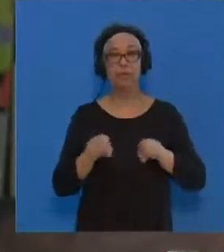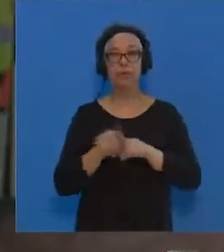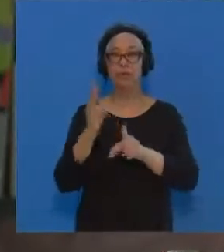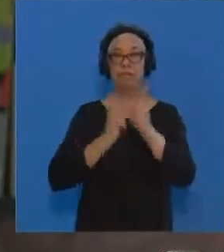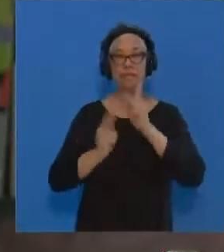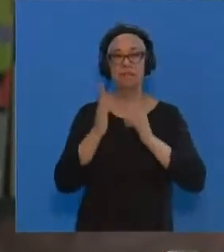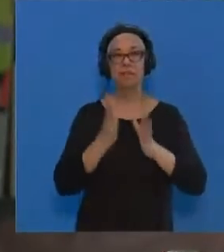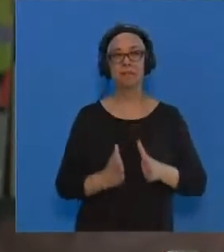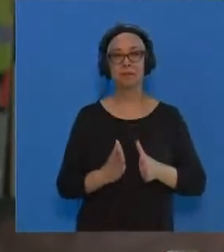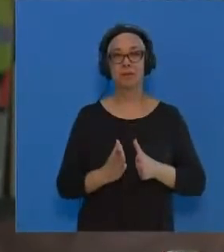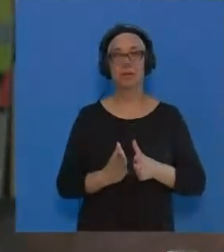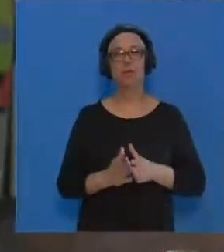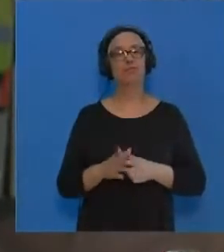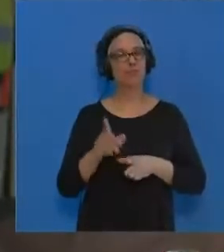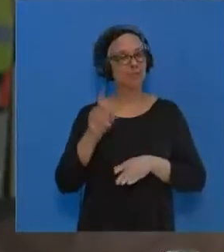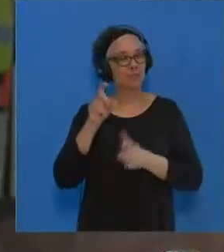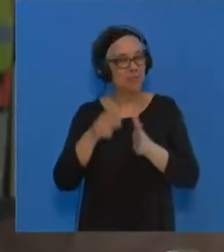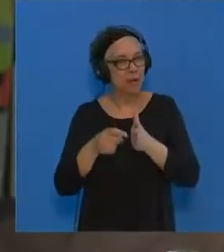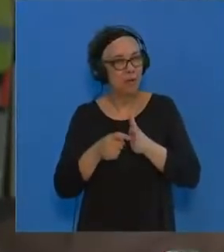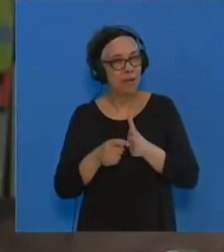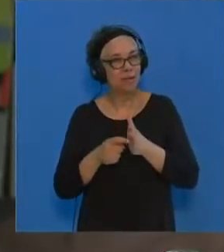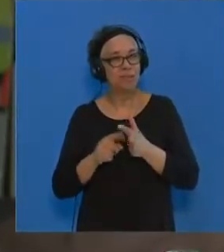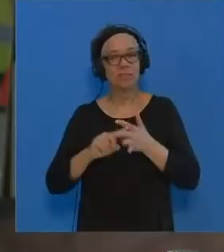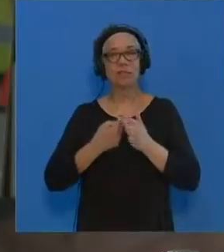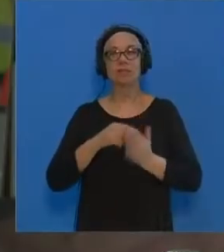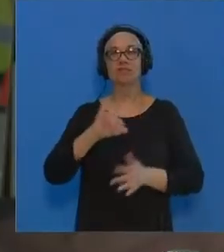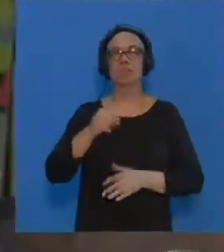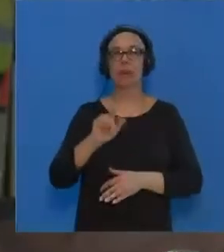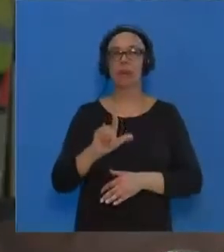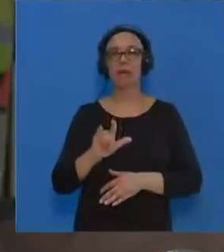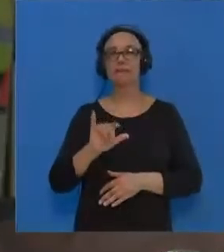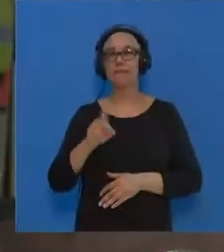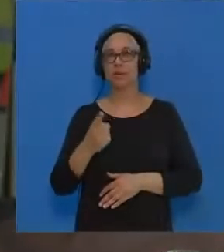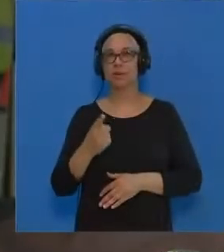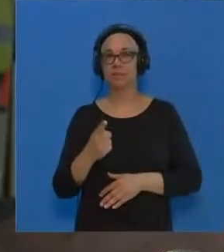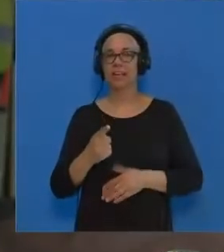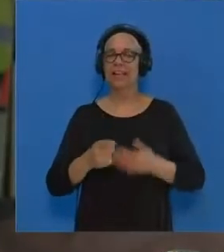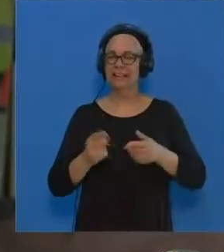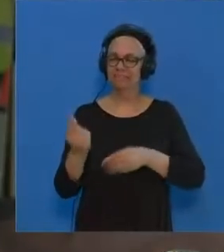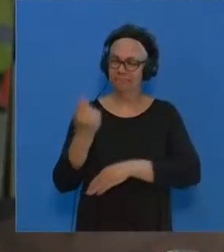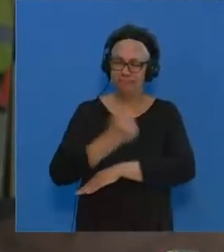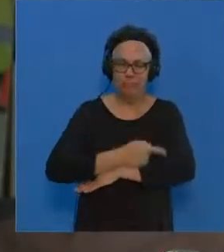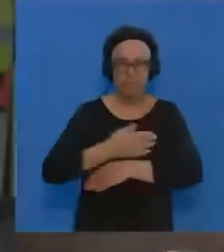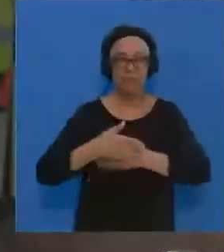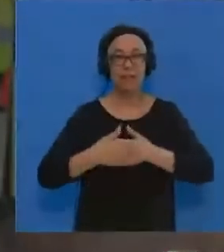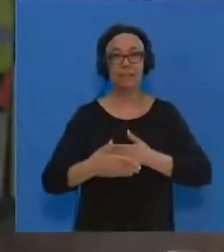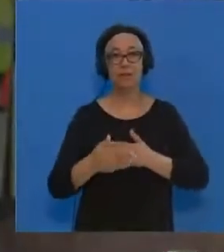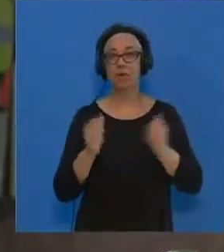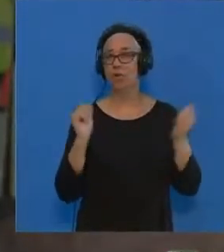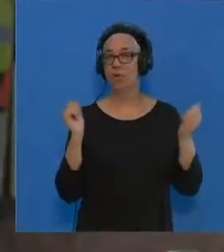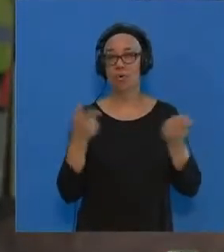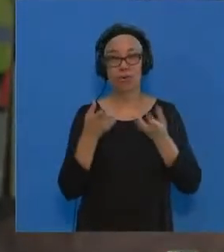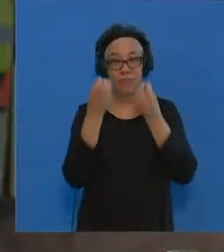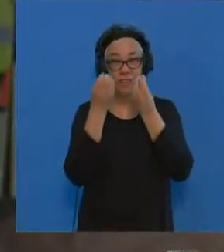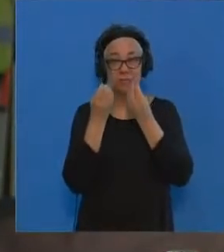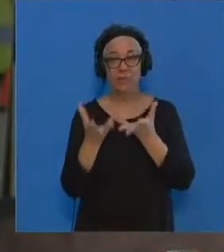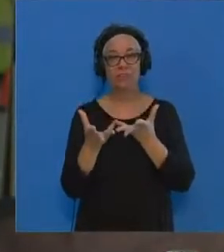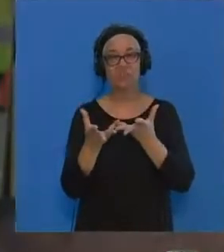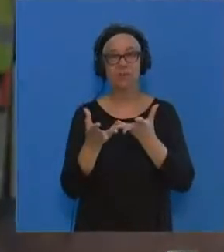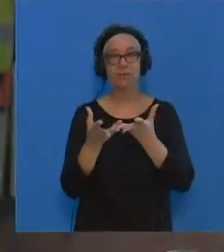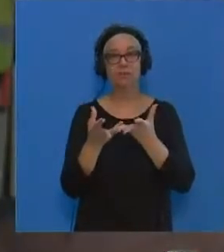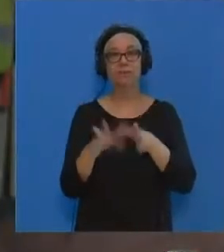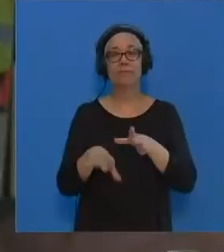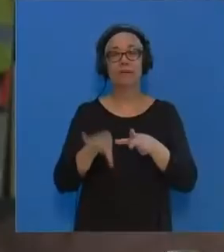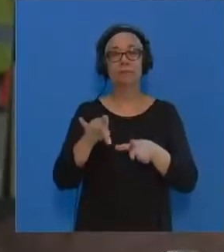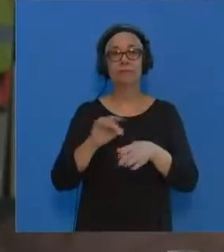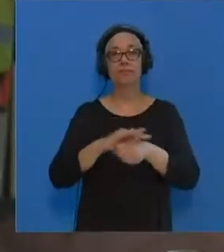as of the 1st of July and in the subsequent days after their arrival. All of this information can be found at